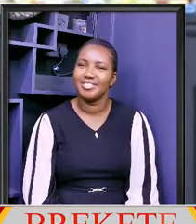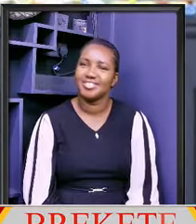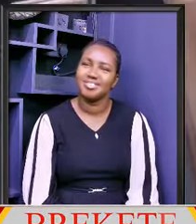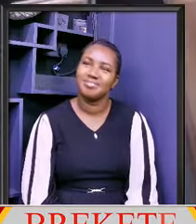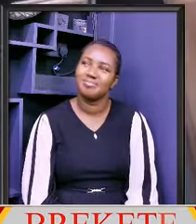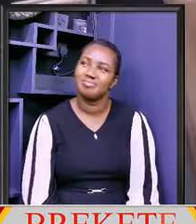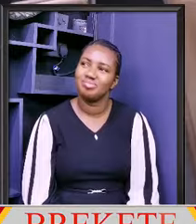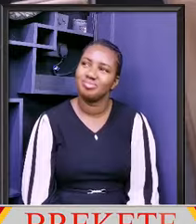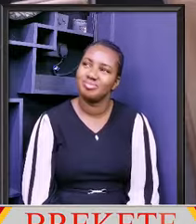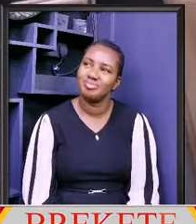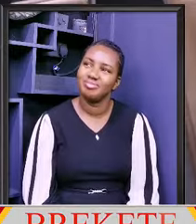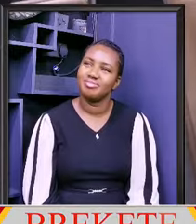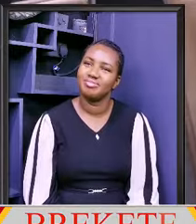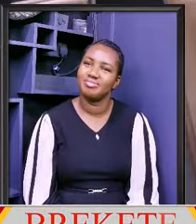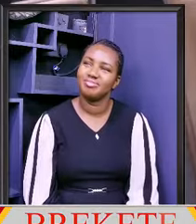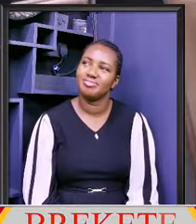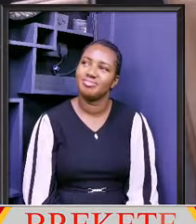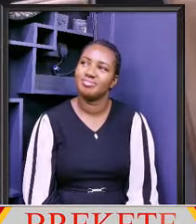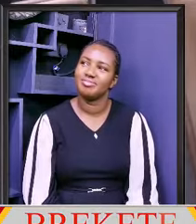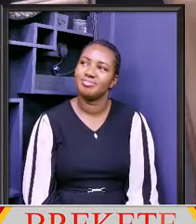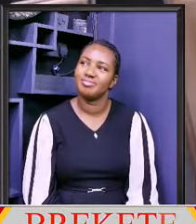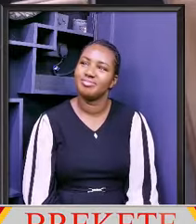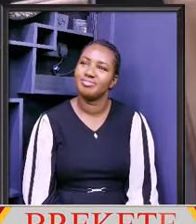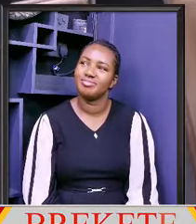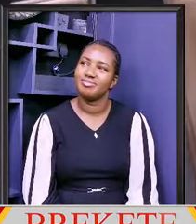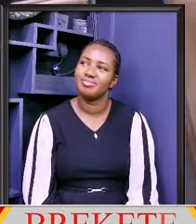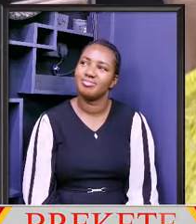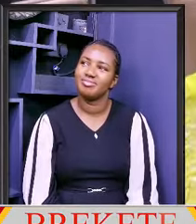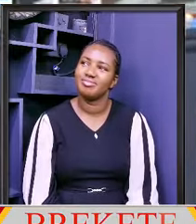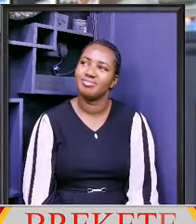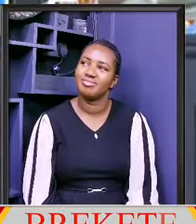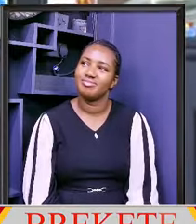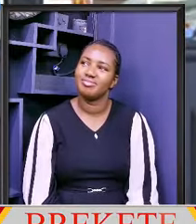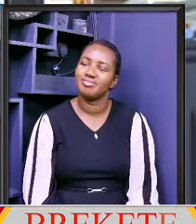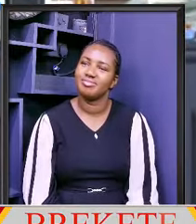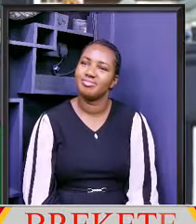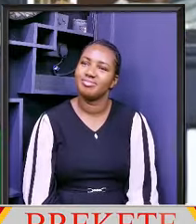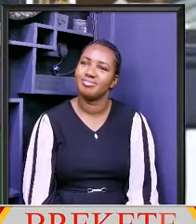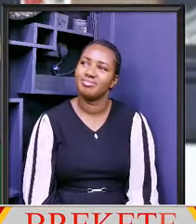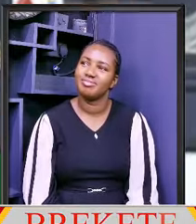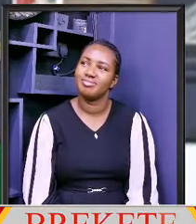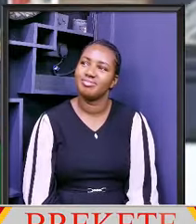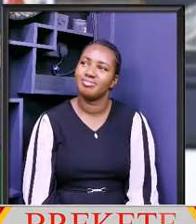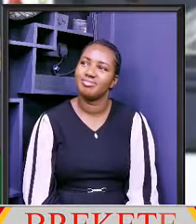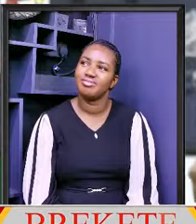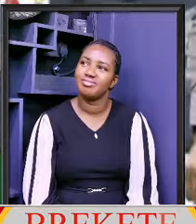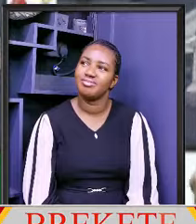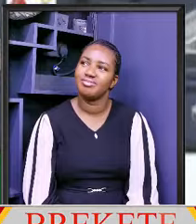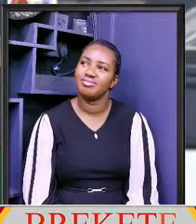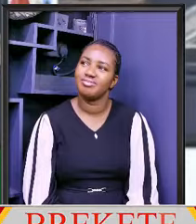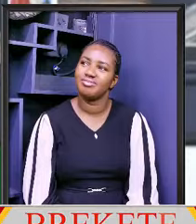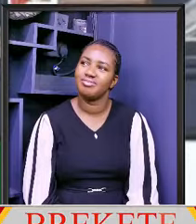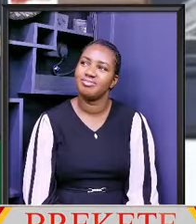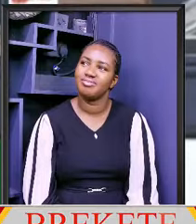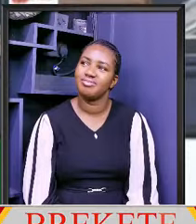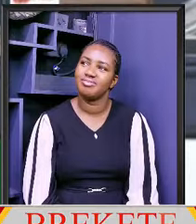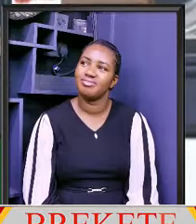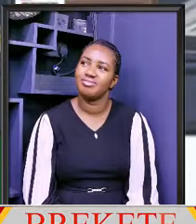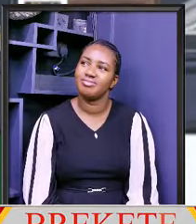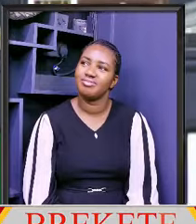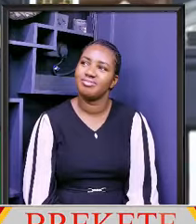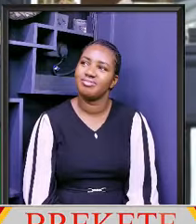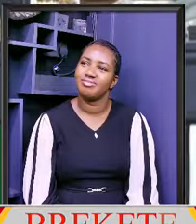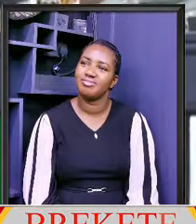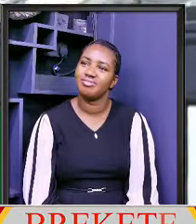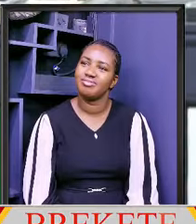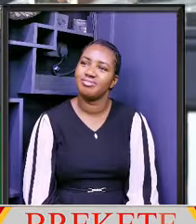Oh my God. Oh my God. Oh my God. Oh my God. Oh,